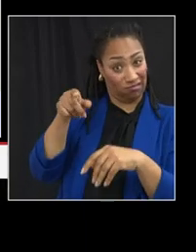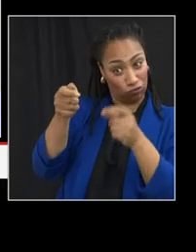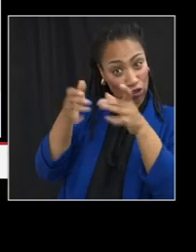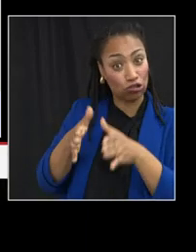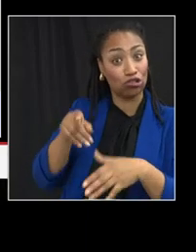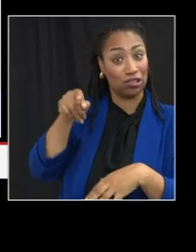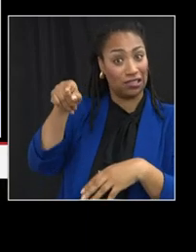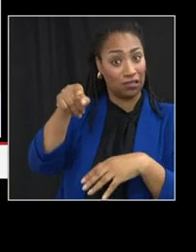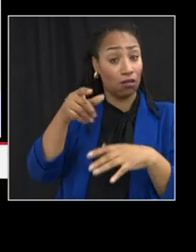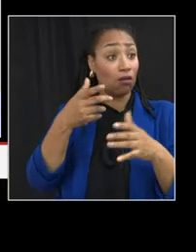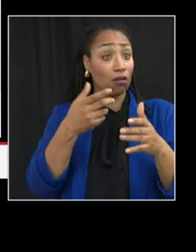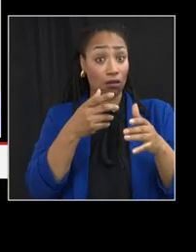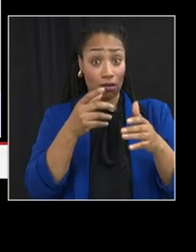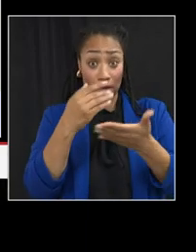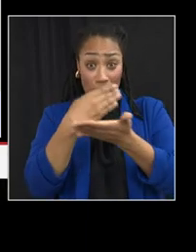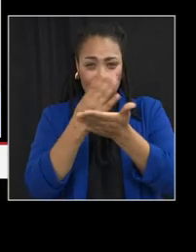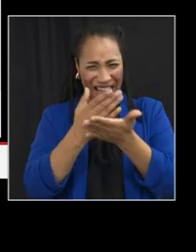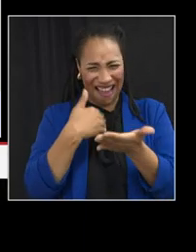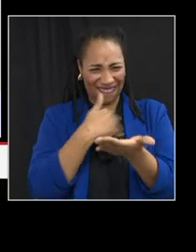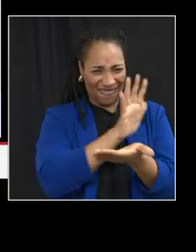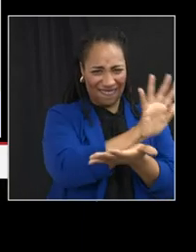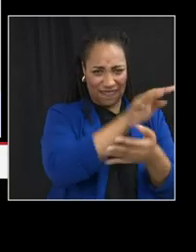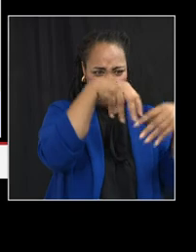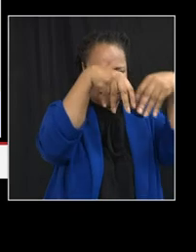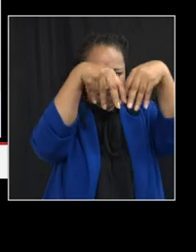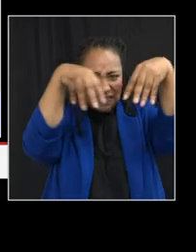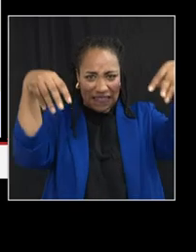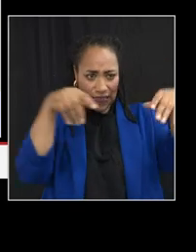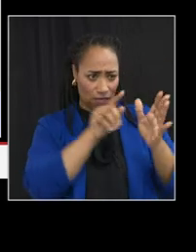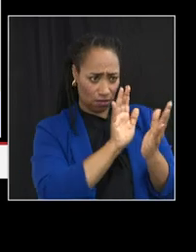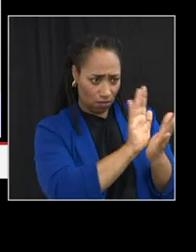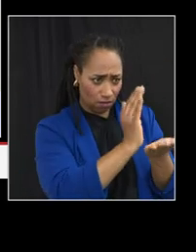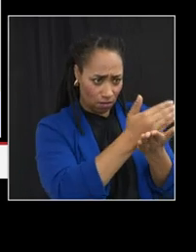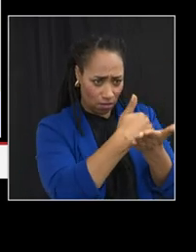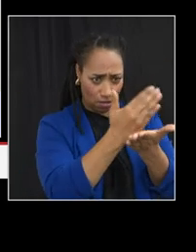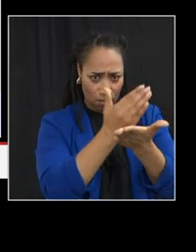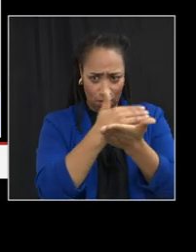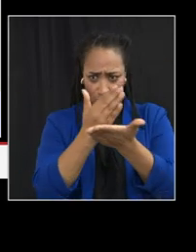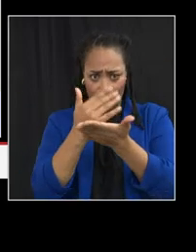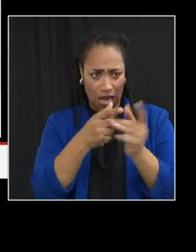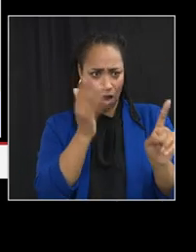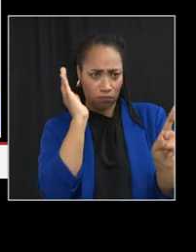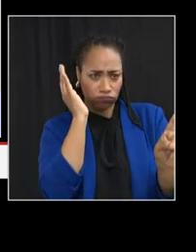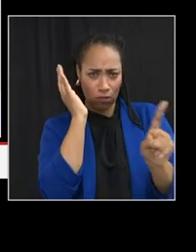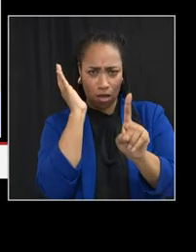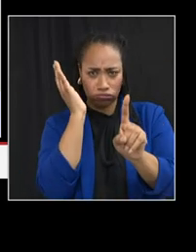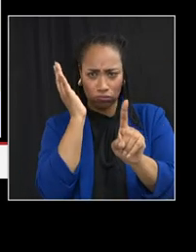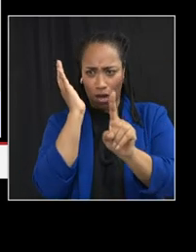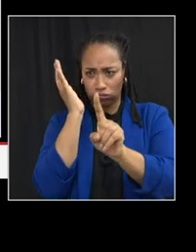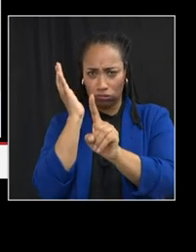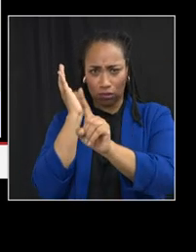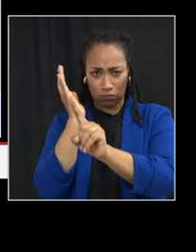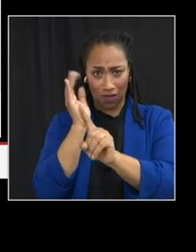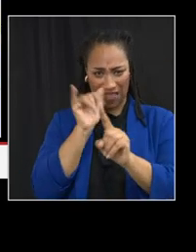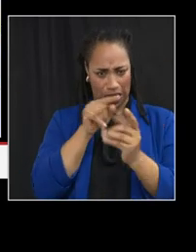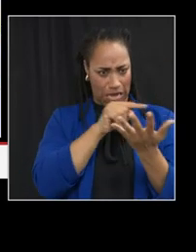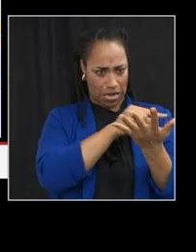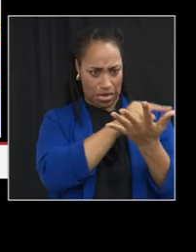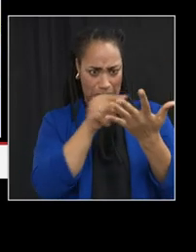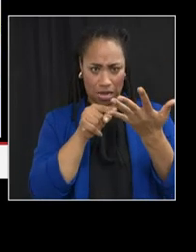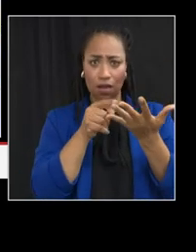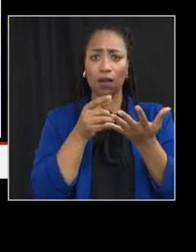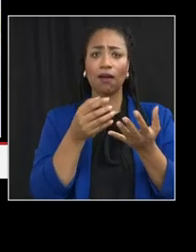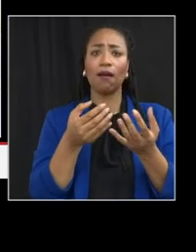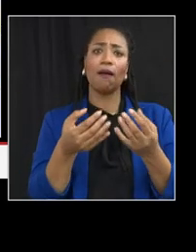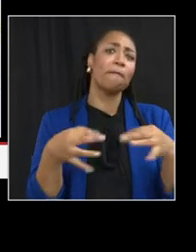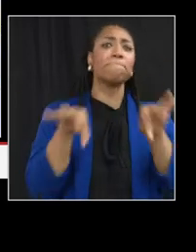you and have talked about what is important. I do know at the end of this month, actually, our chief financial